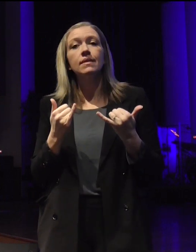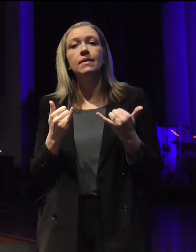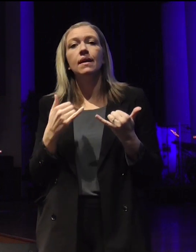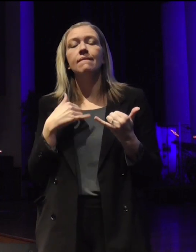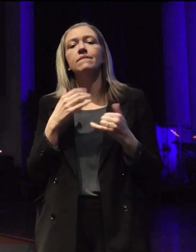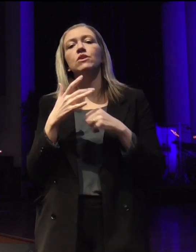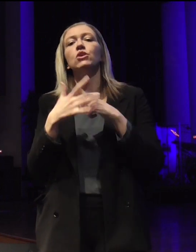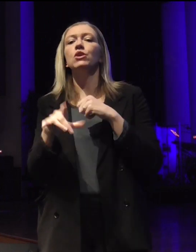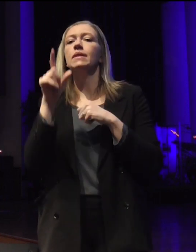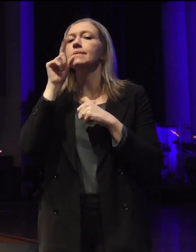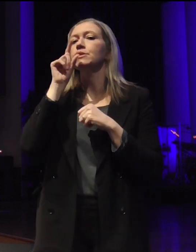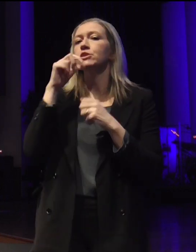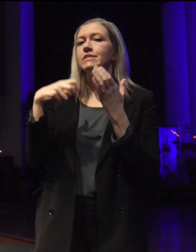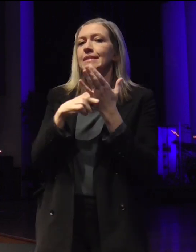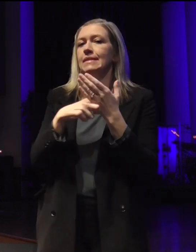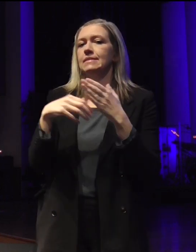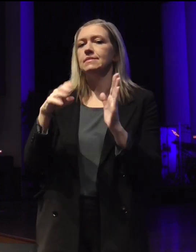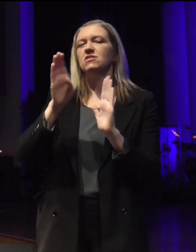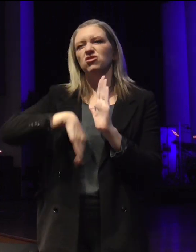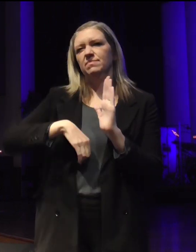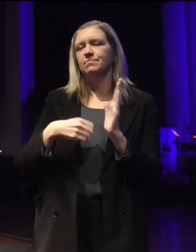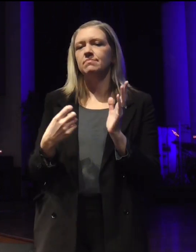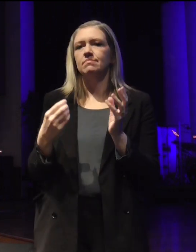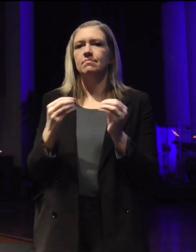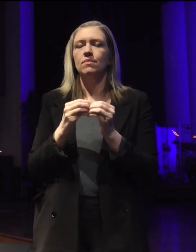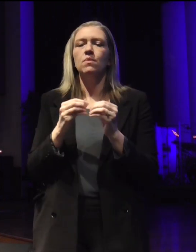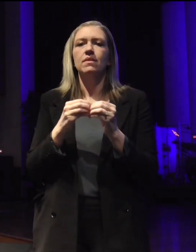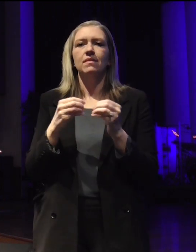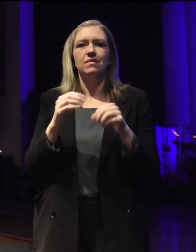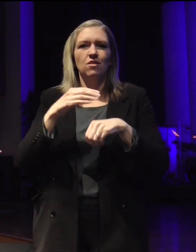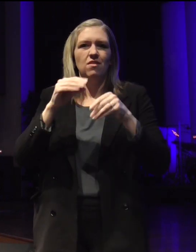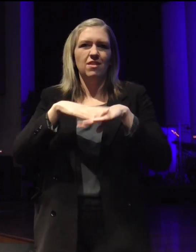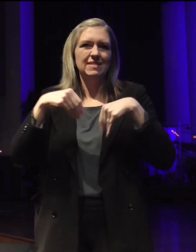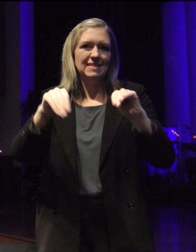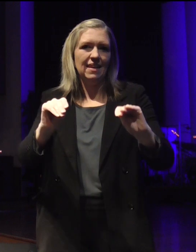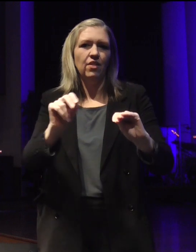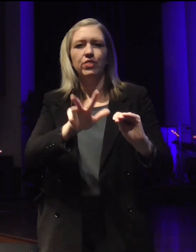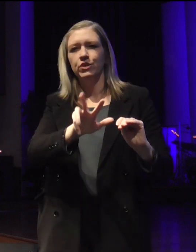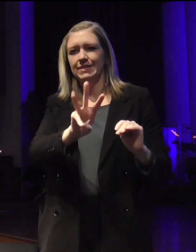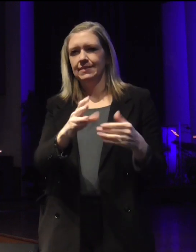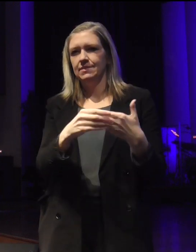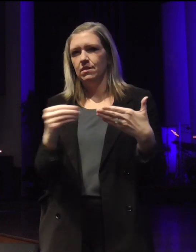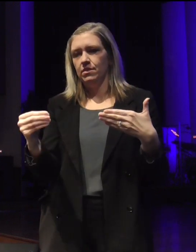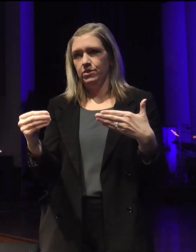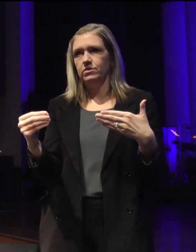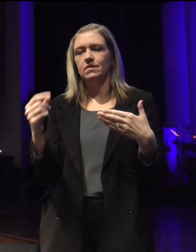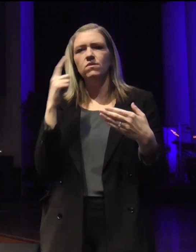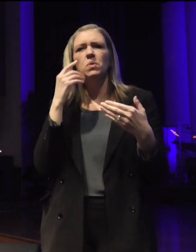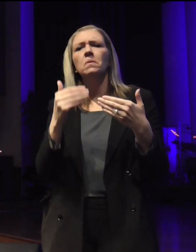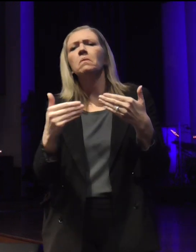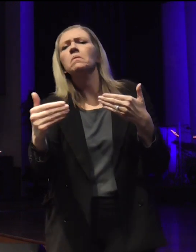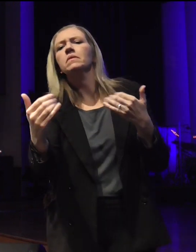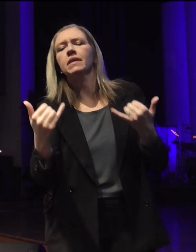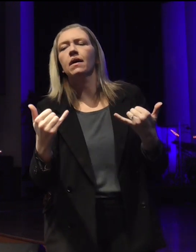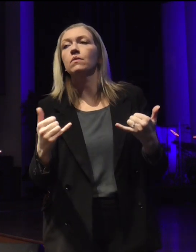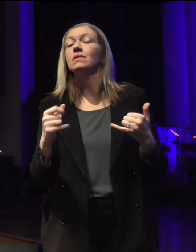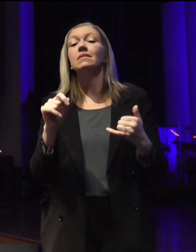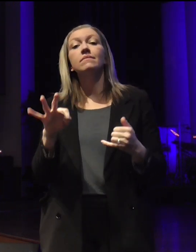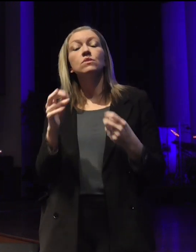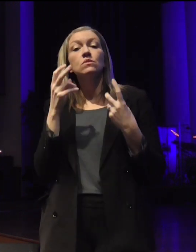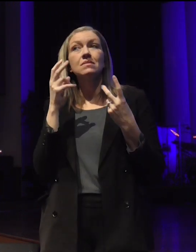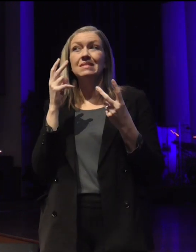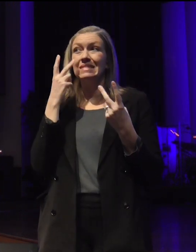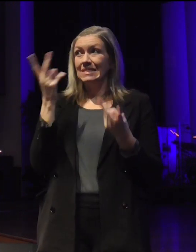the early bird tickets on sale, and we will for a little while now, $36 for the early bird. And if you go to our event